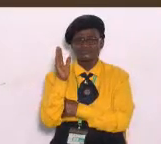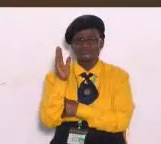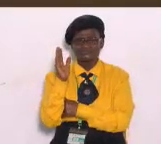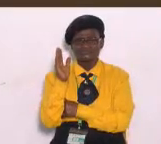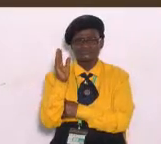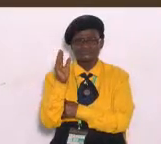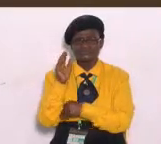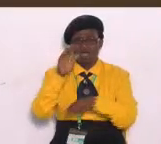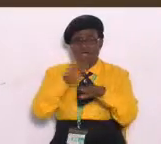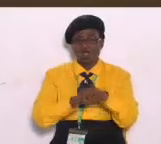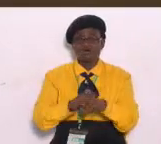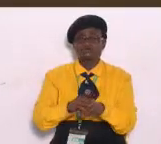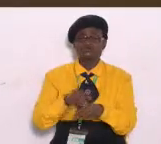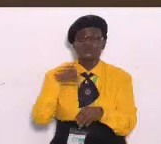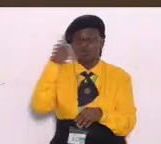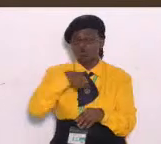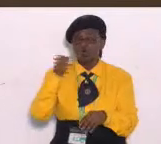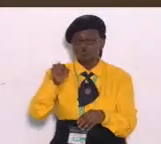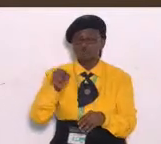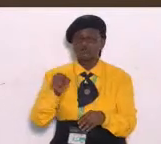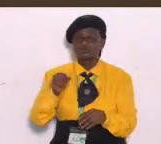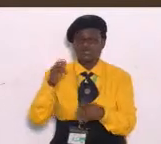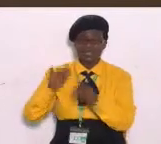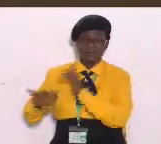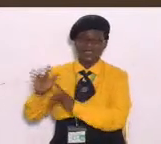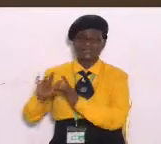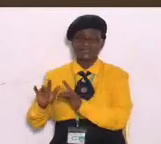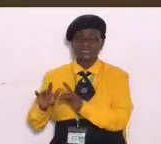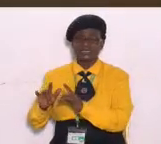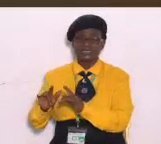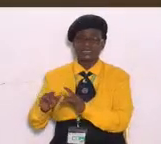on whose mercy your success depends?